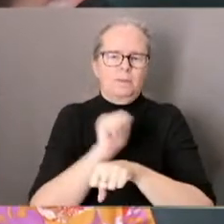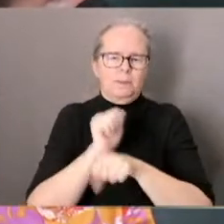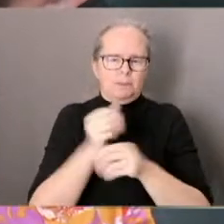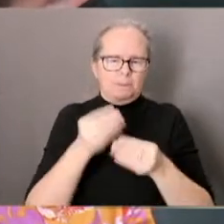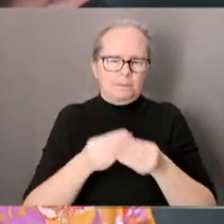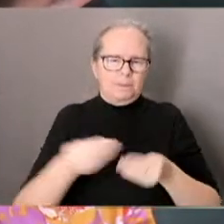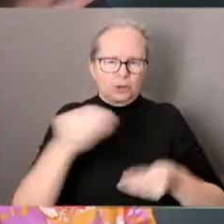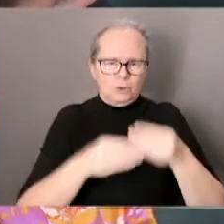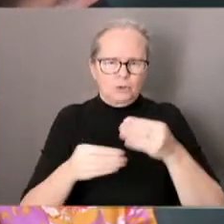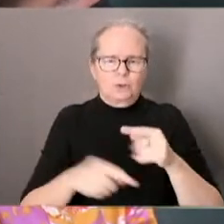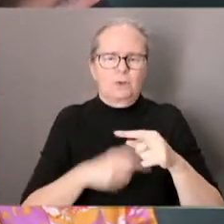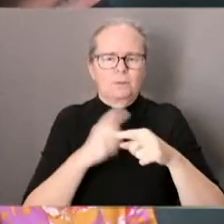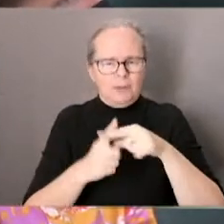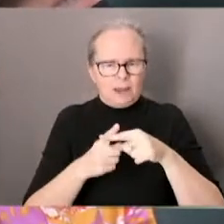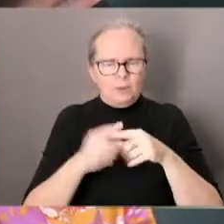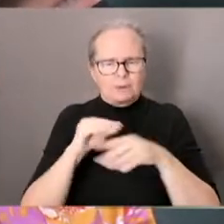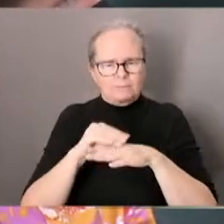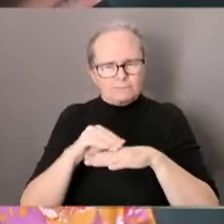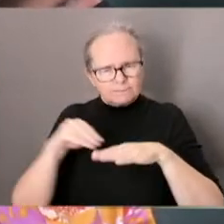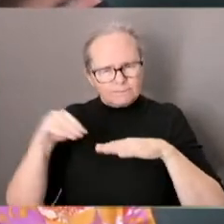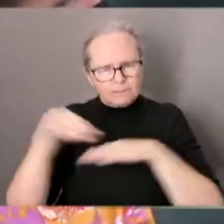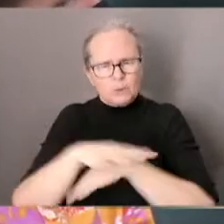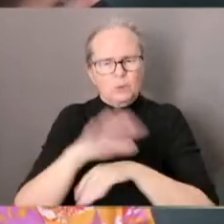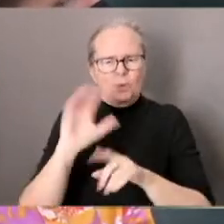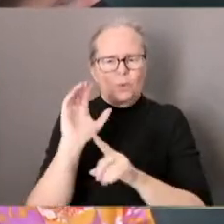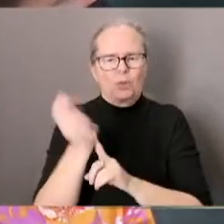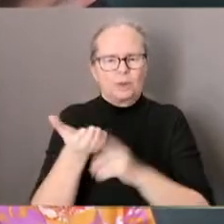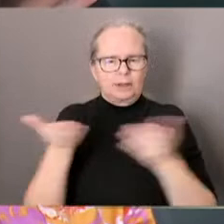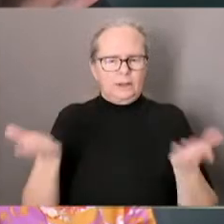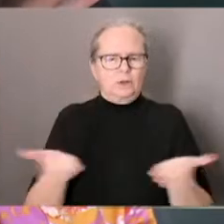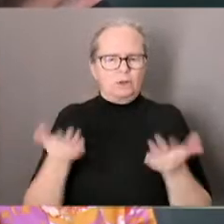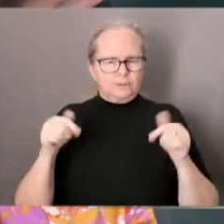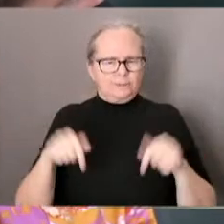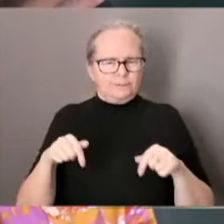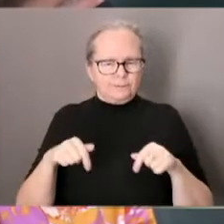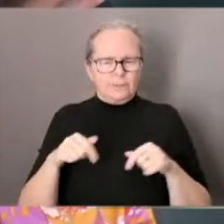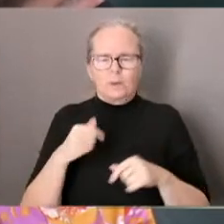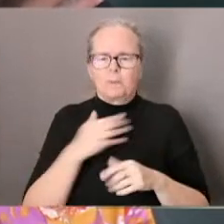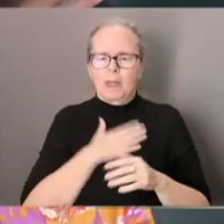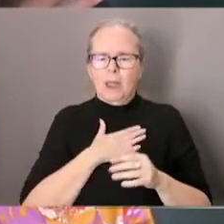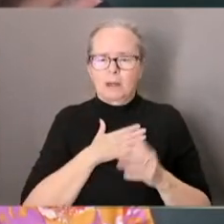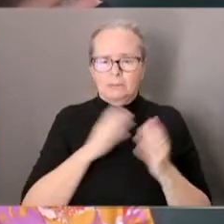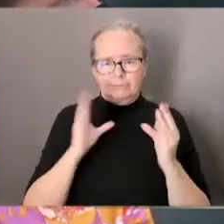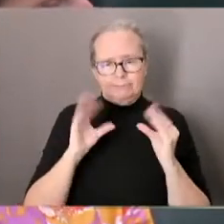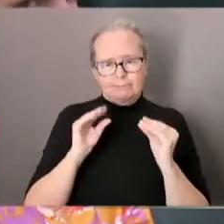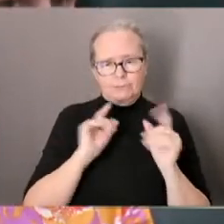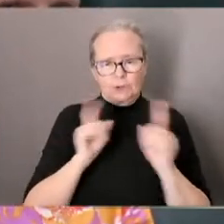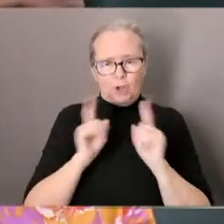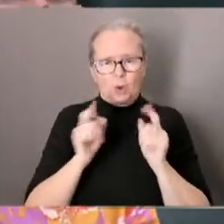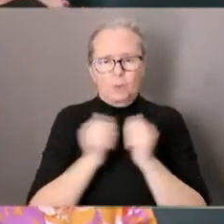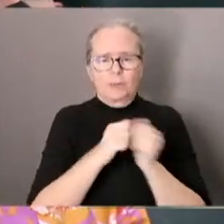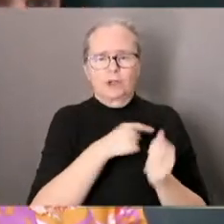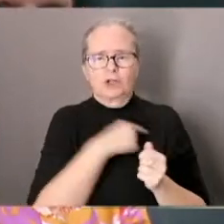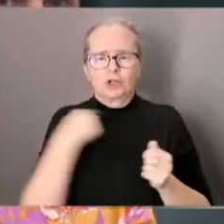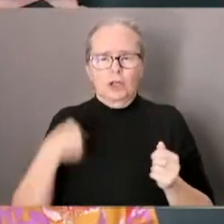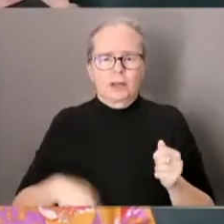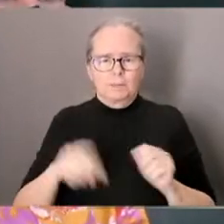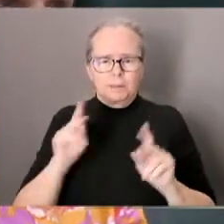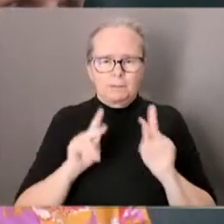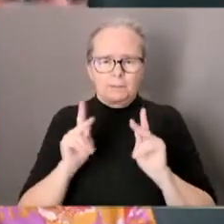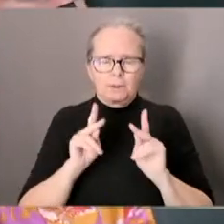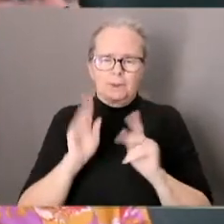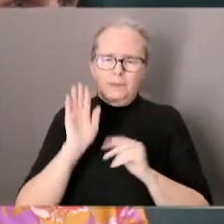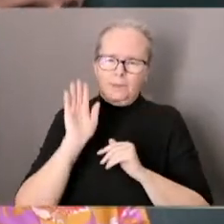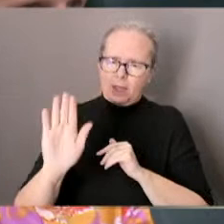landscape in my conversations with members of the Chinese Community they shared with me their vision for a strong prosperous and inclusive Alberta they're